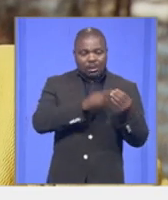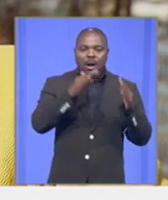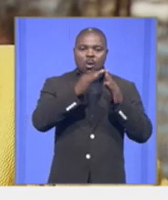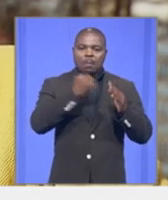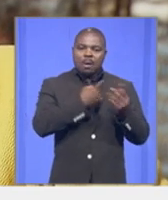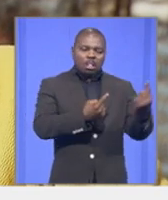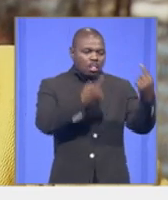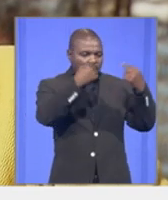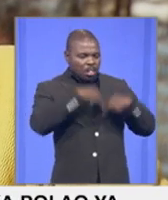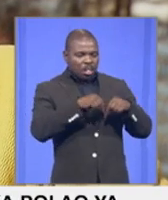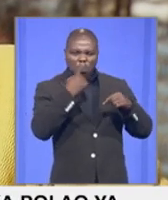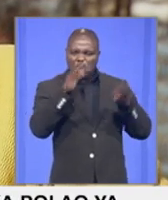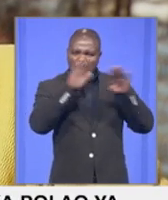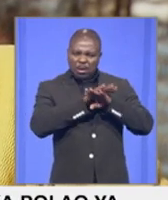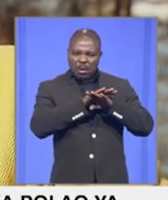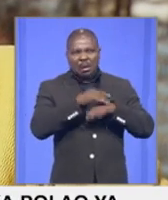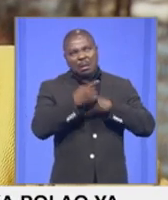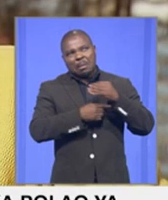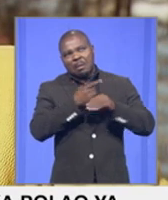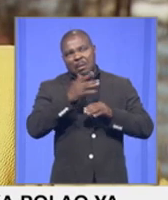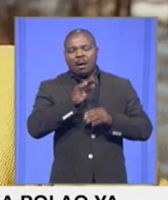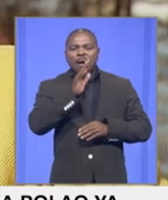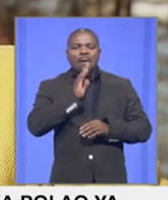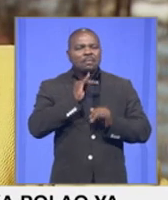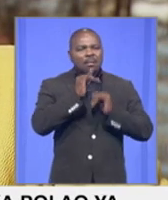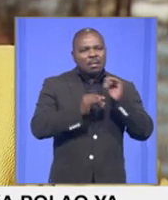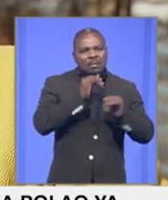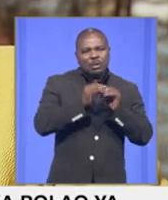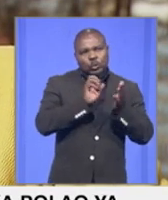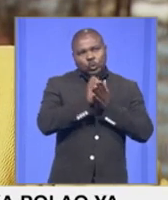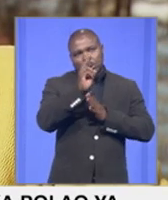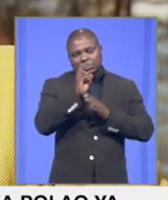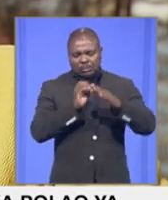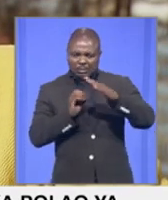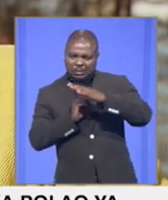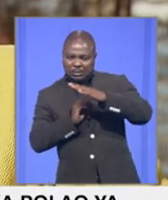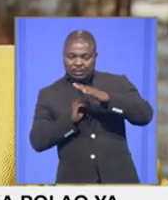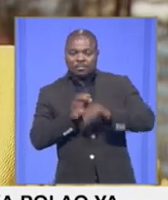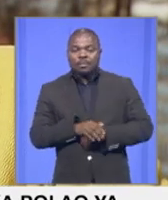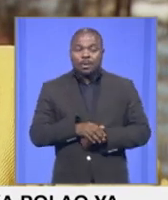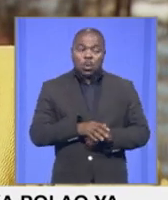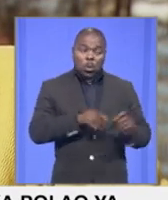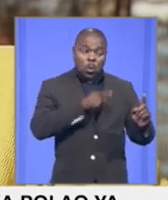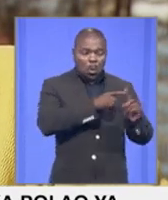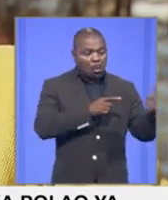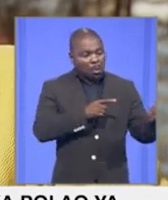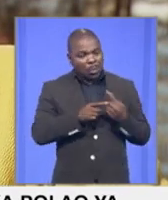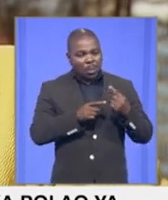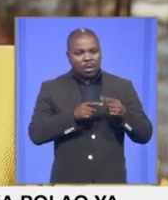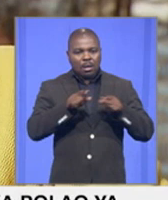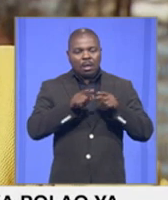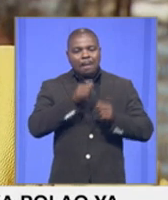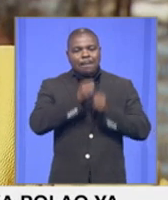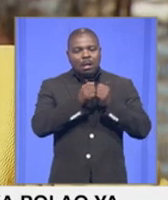it was about 11, 12 o'clock in the night. So she ran in here with a little